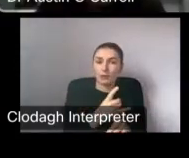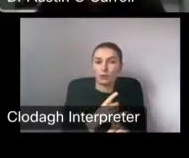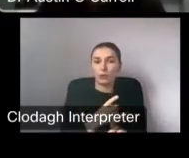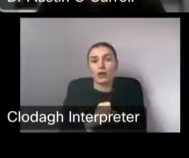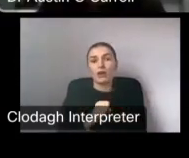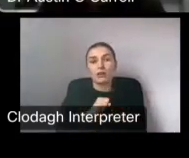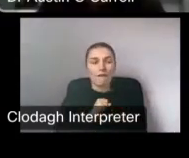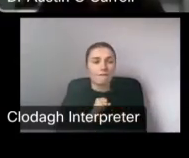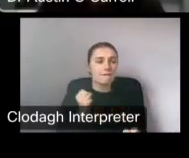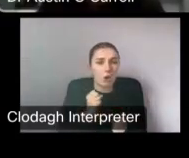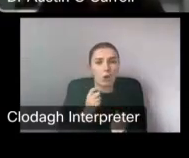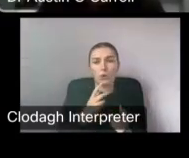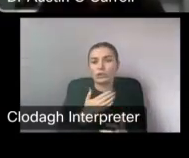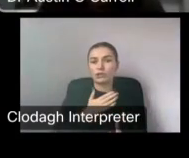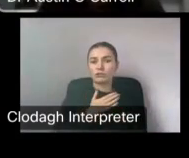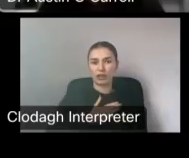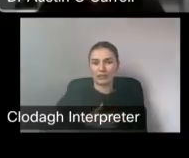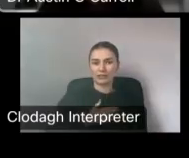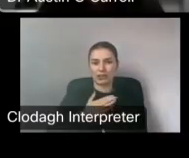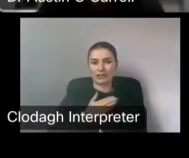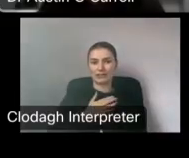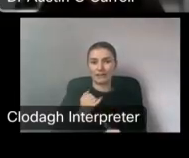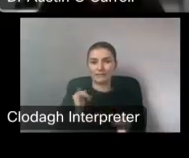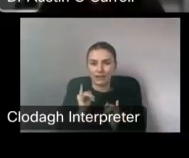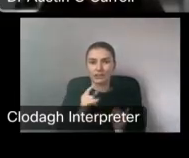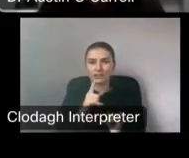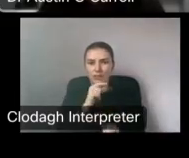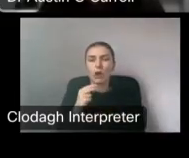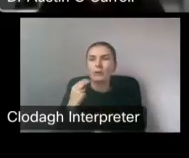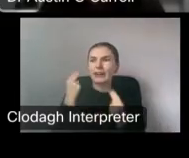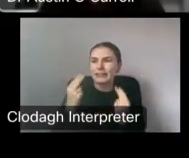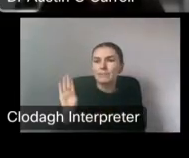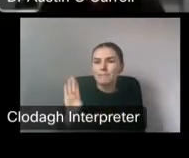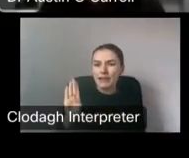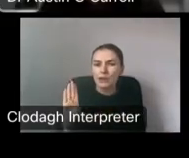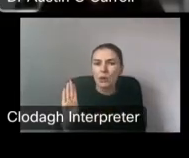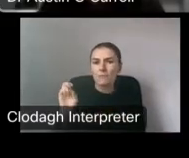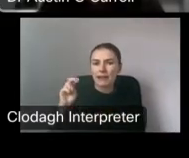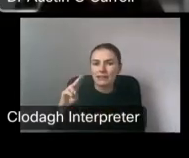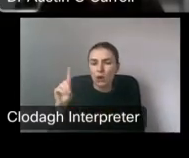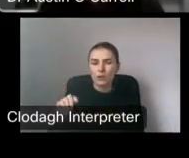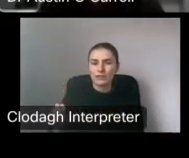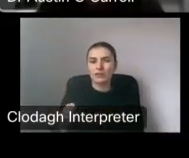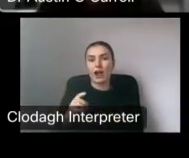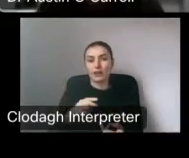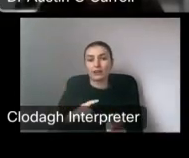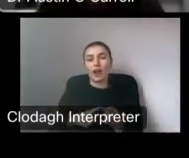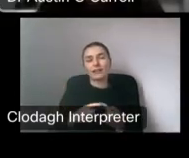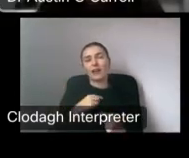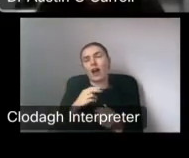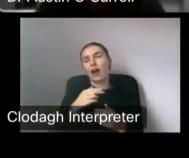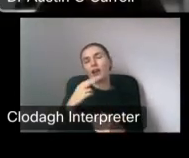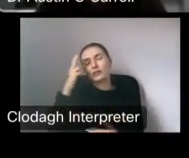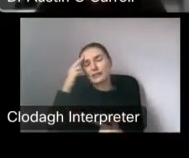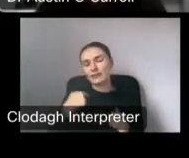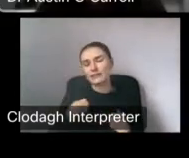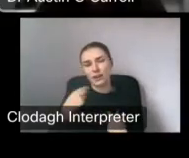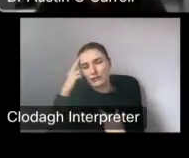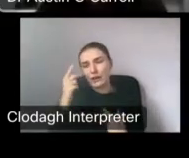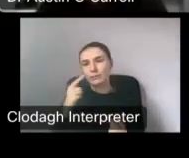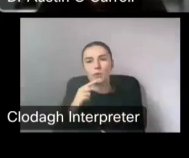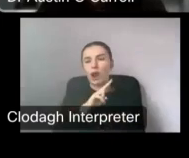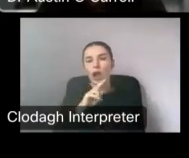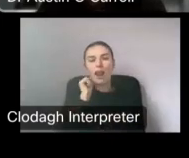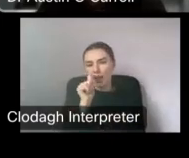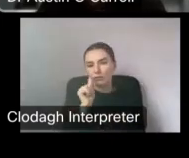infections. And they always say, oh yeah, but I need benzos. And I say, oh, I understand. I use the broken record technique, which is, I really understand that, but we're not allowed by the medical council,